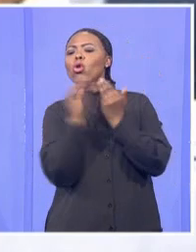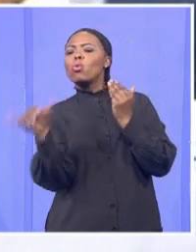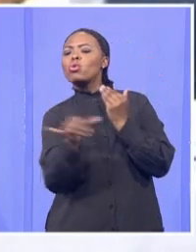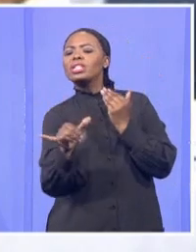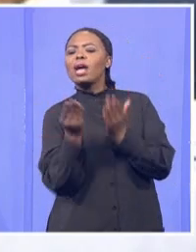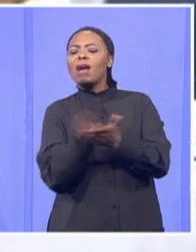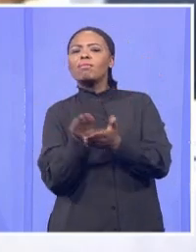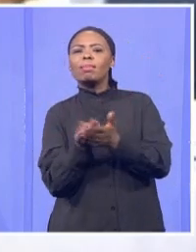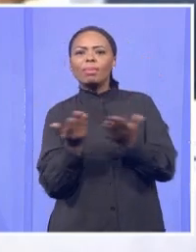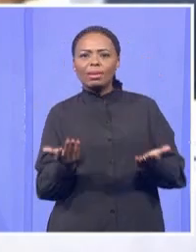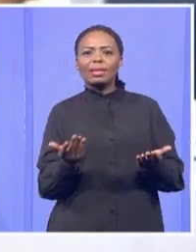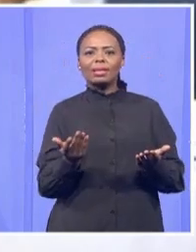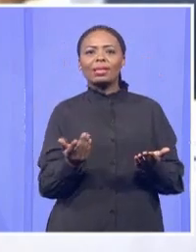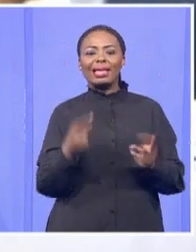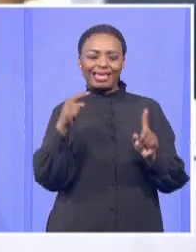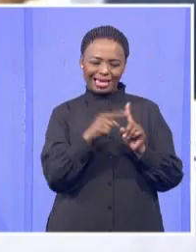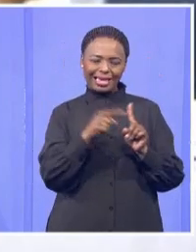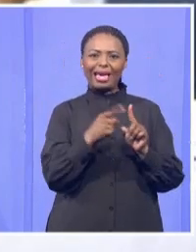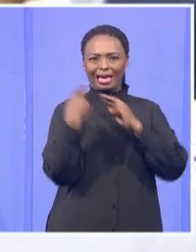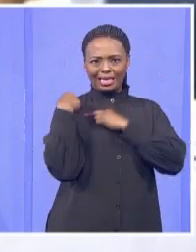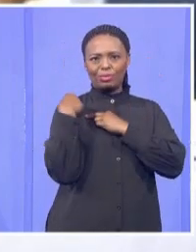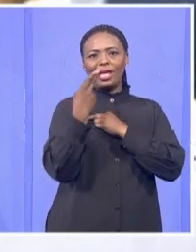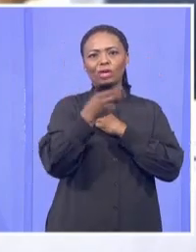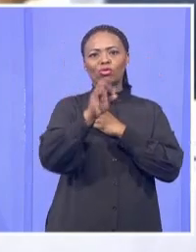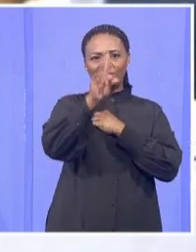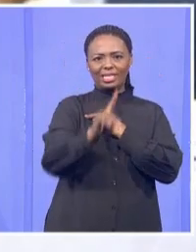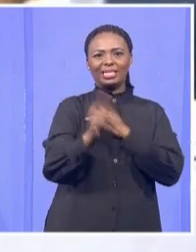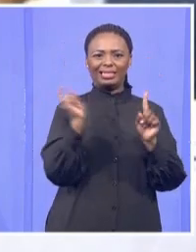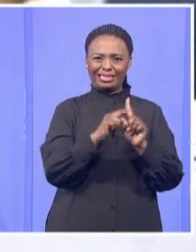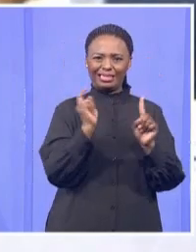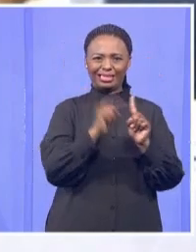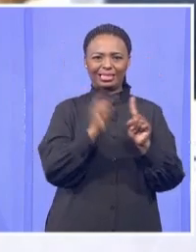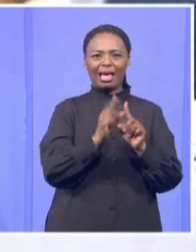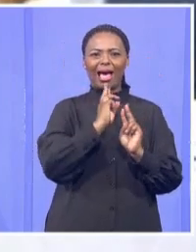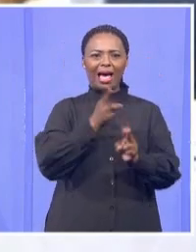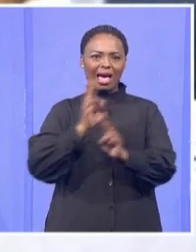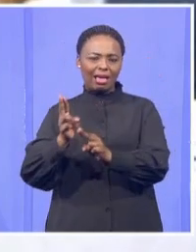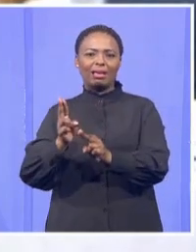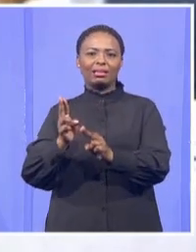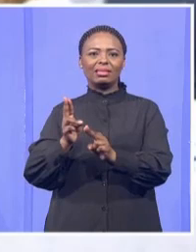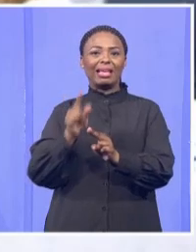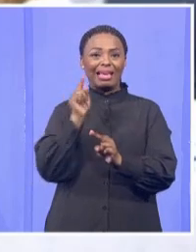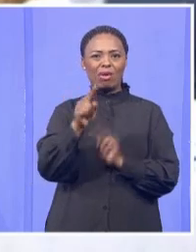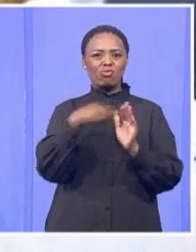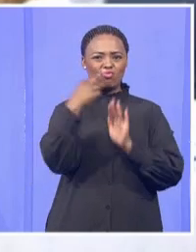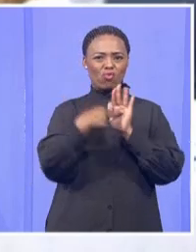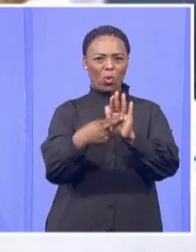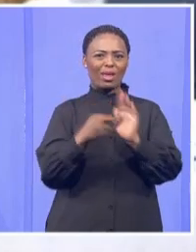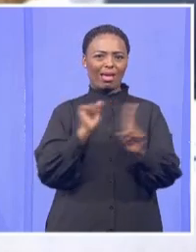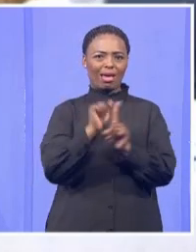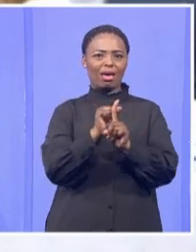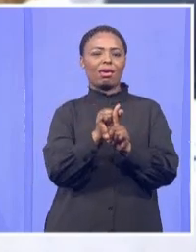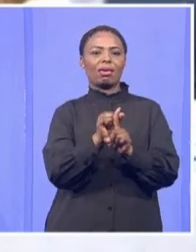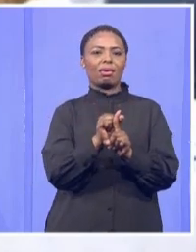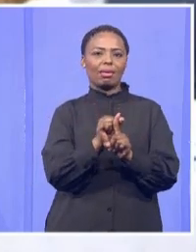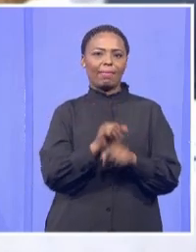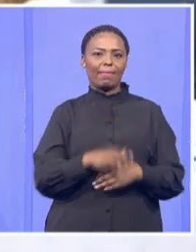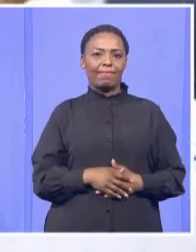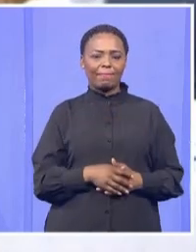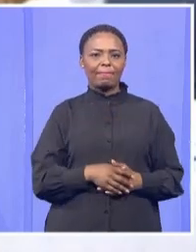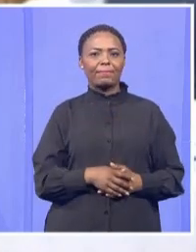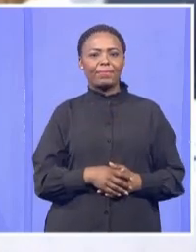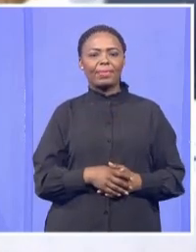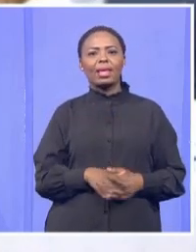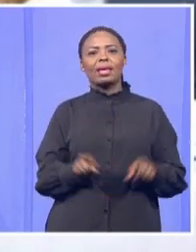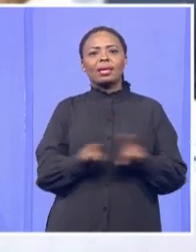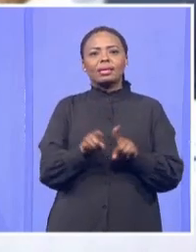a placement. That is why we really believe that the HOD still needs to play that particular role. Ahmed, I